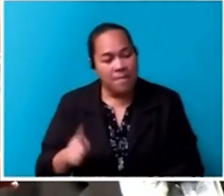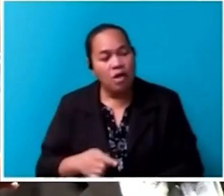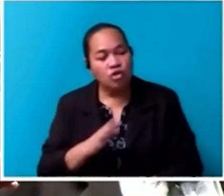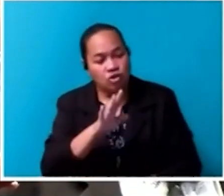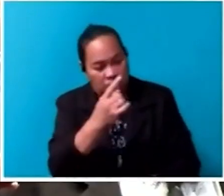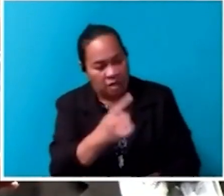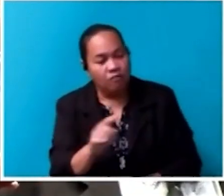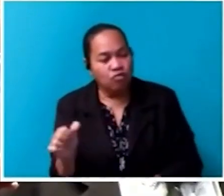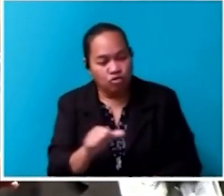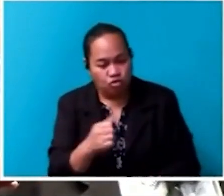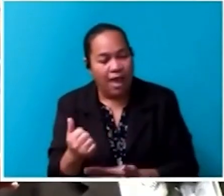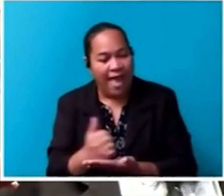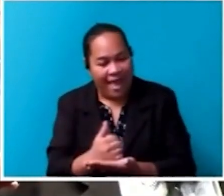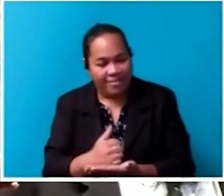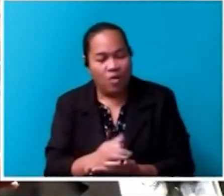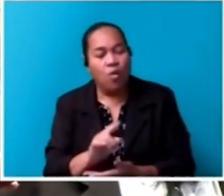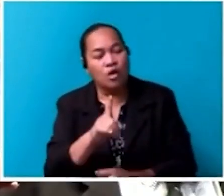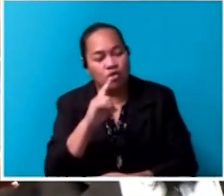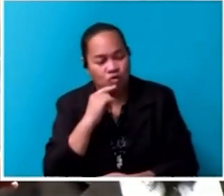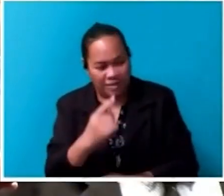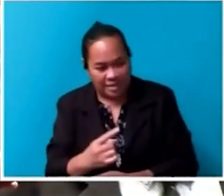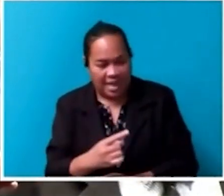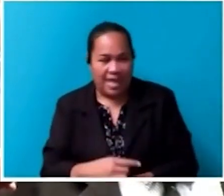you act on what you say.